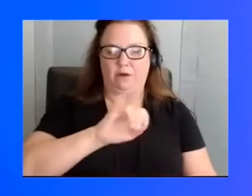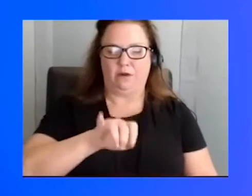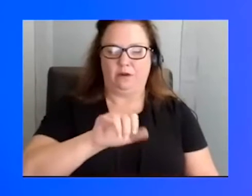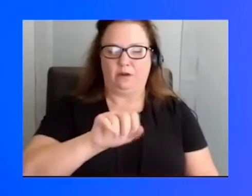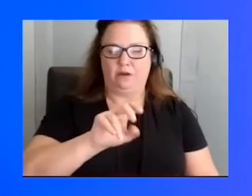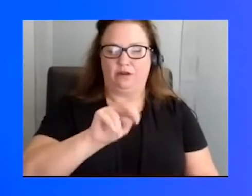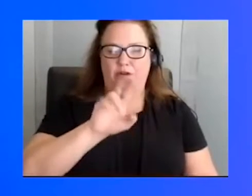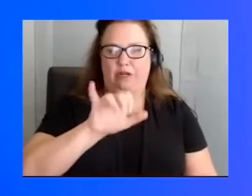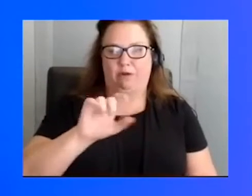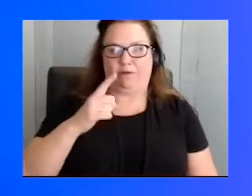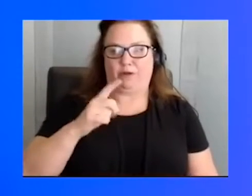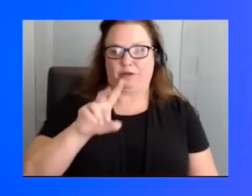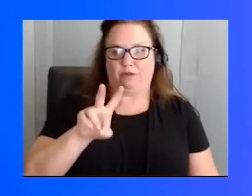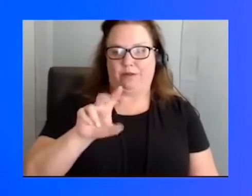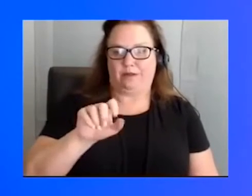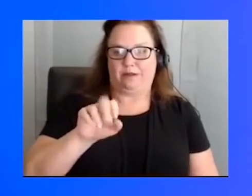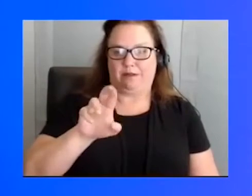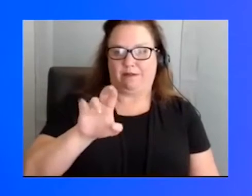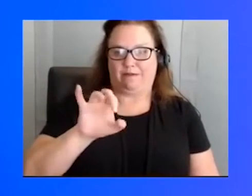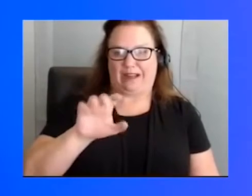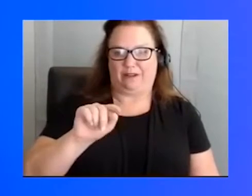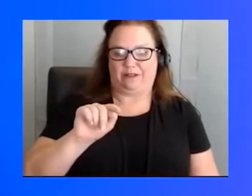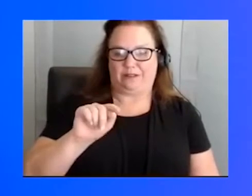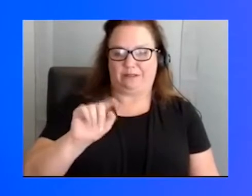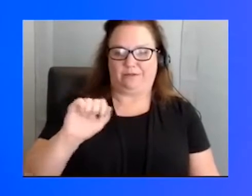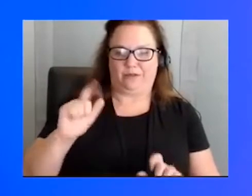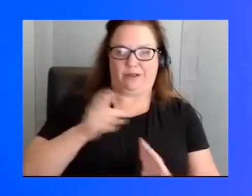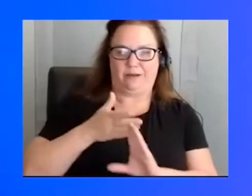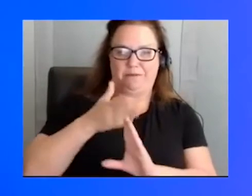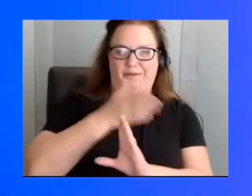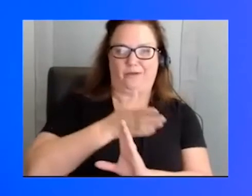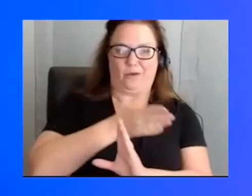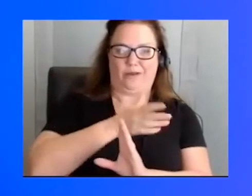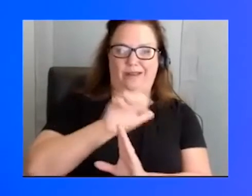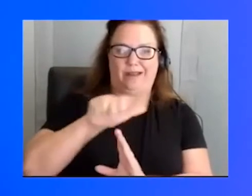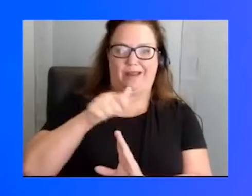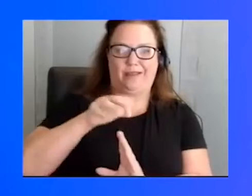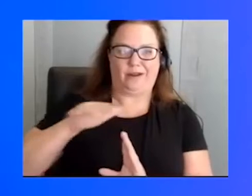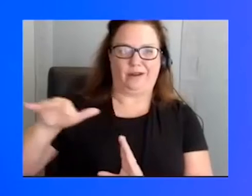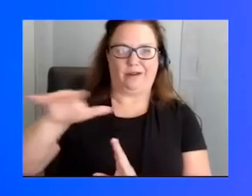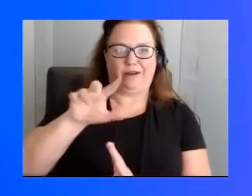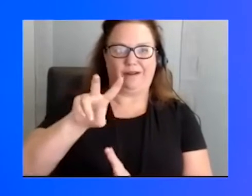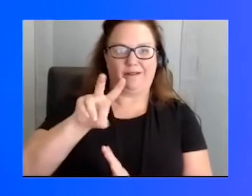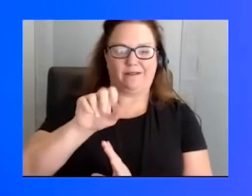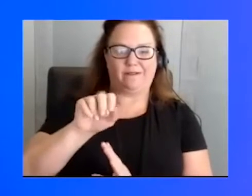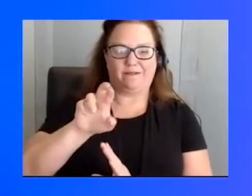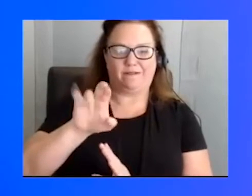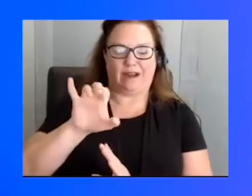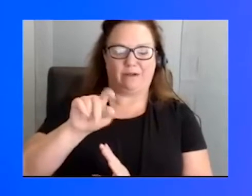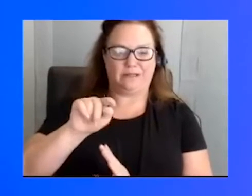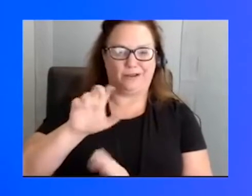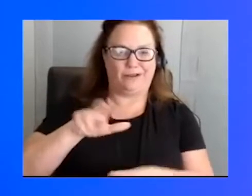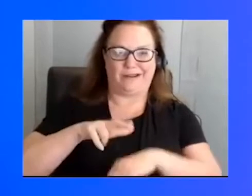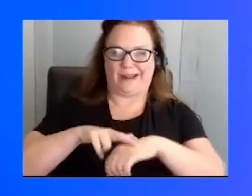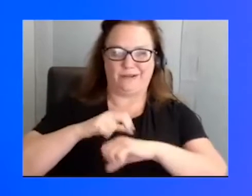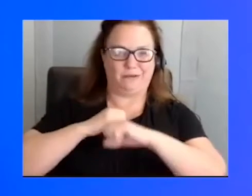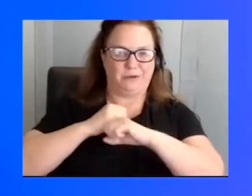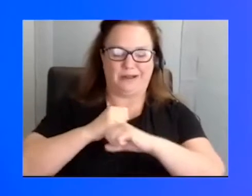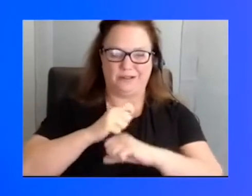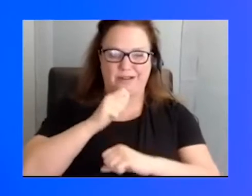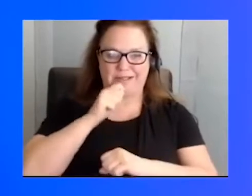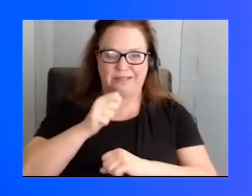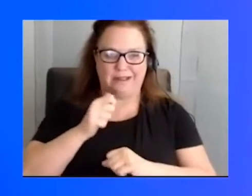variants, before all these other variants were circulating. So your natural immunity probably is not as good as with the